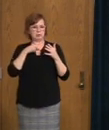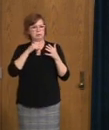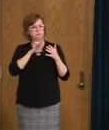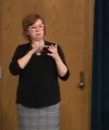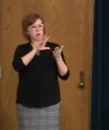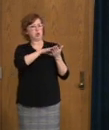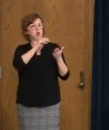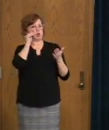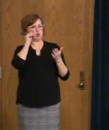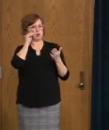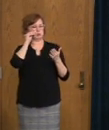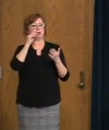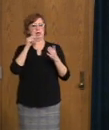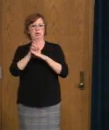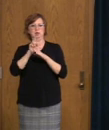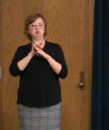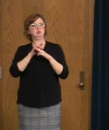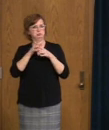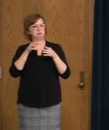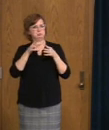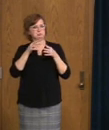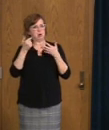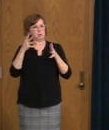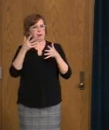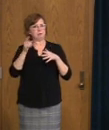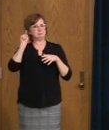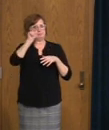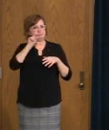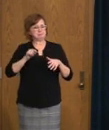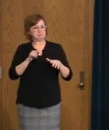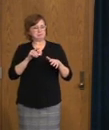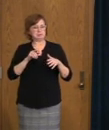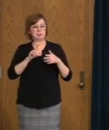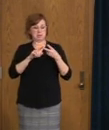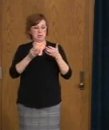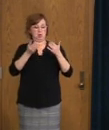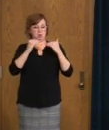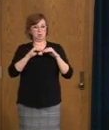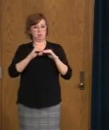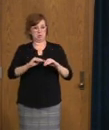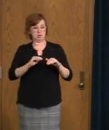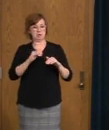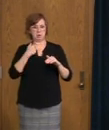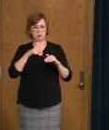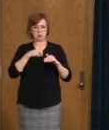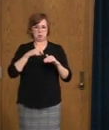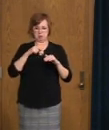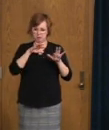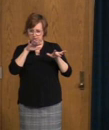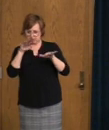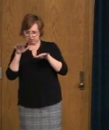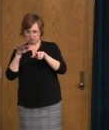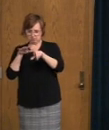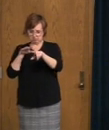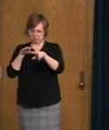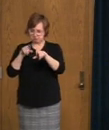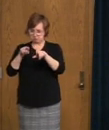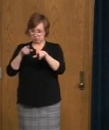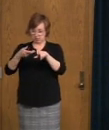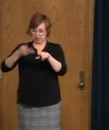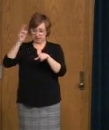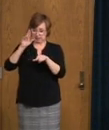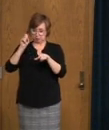We are in the process now of identifying sites that we would consider at high risk, and we're